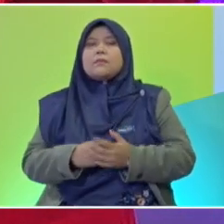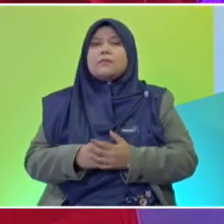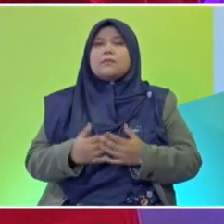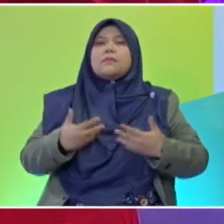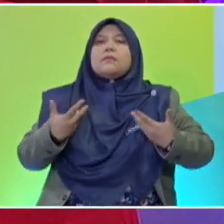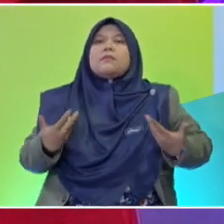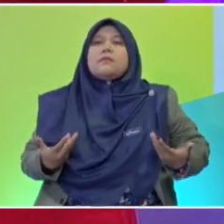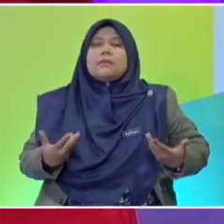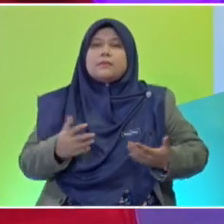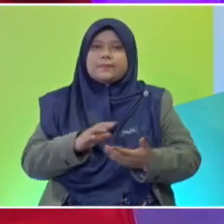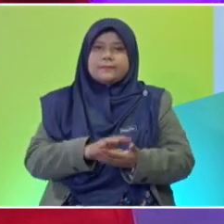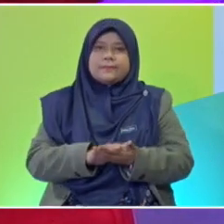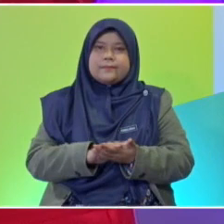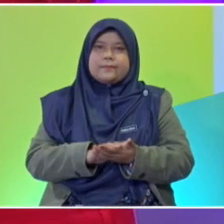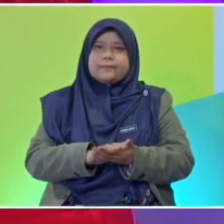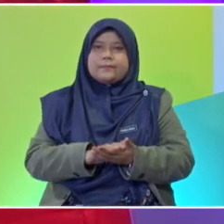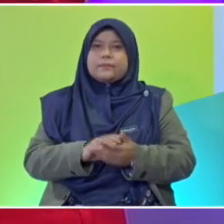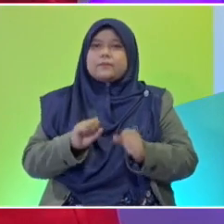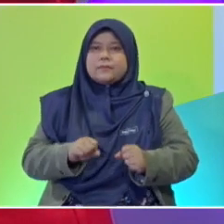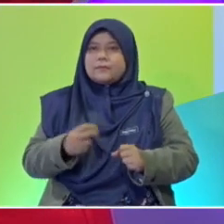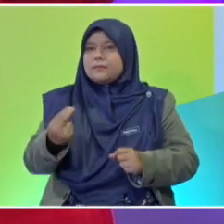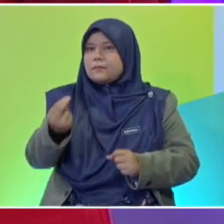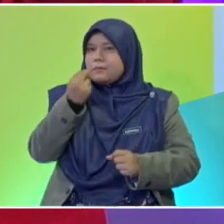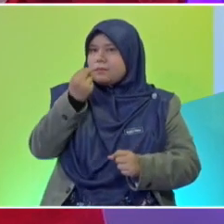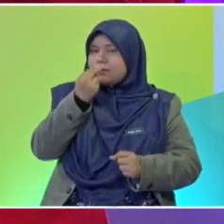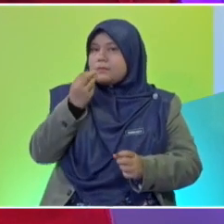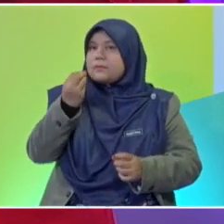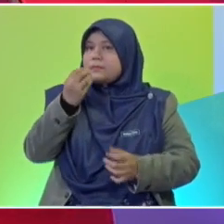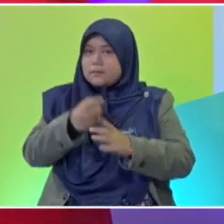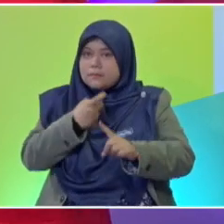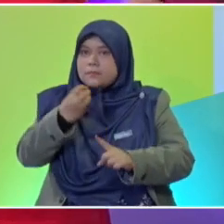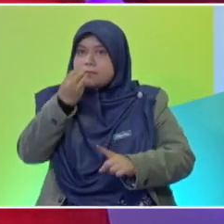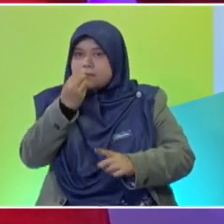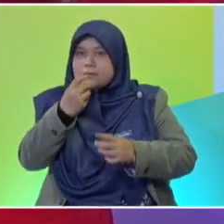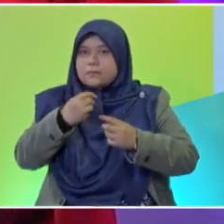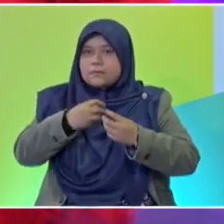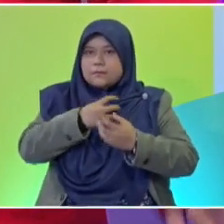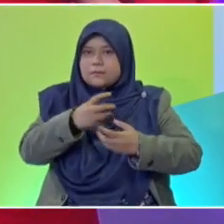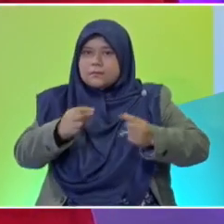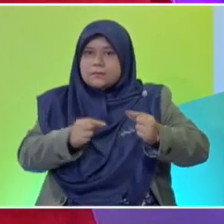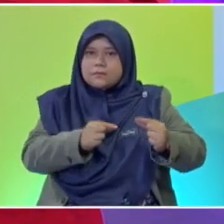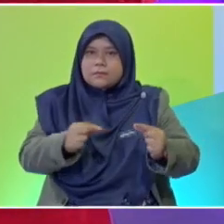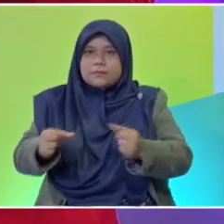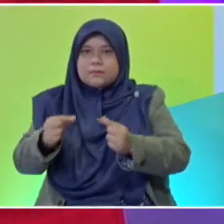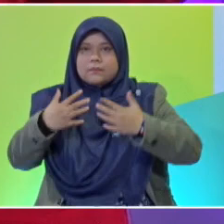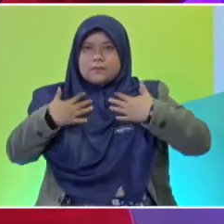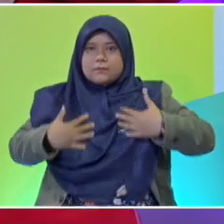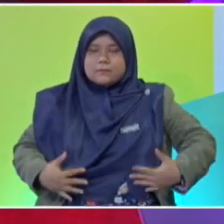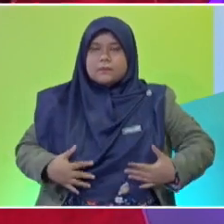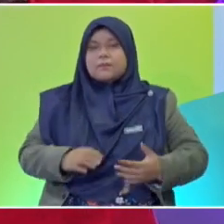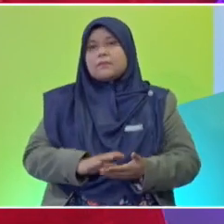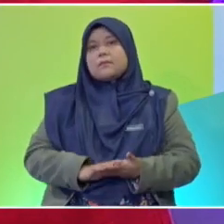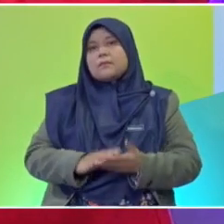how does the nutrients from the food travel to other parts of the body? We know that we